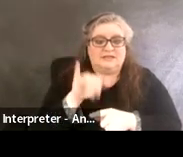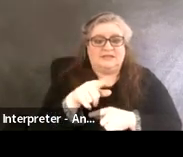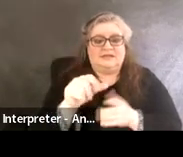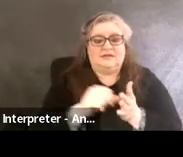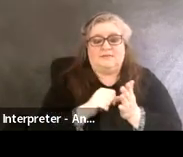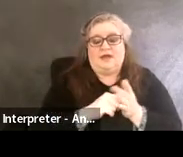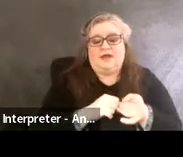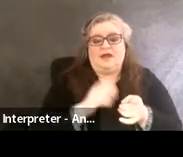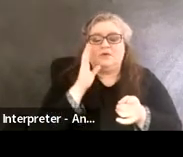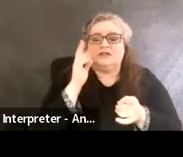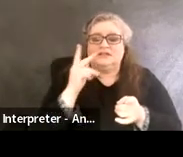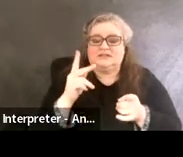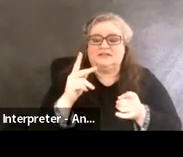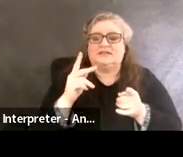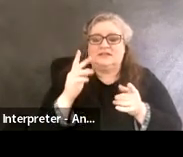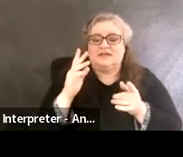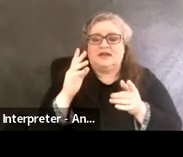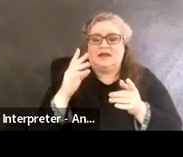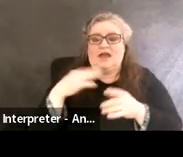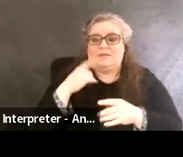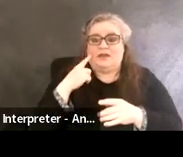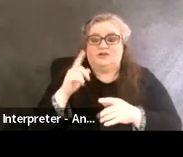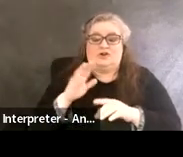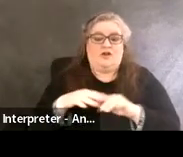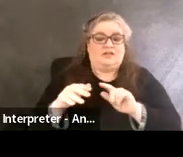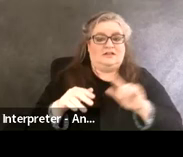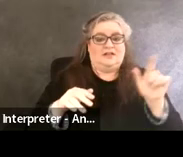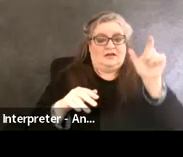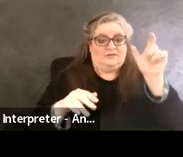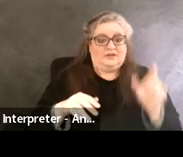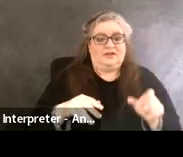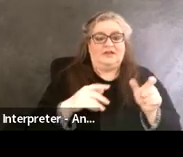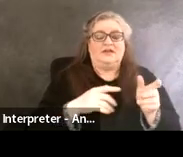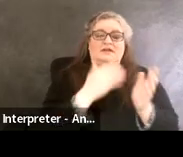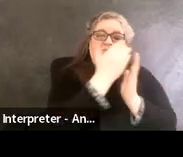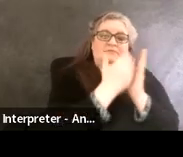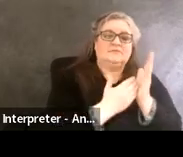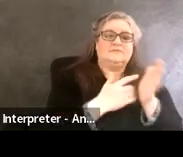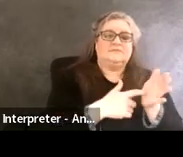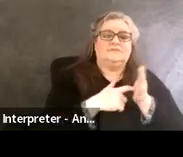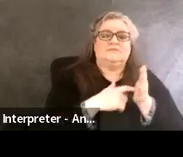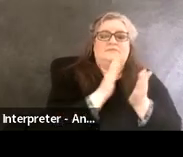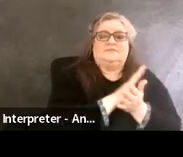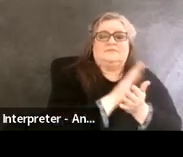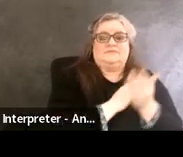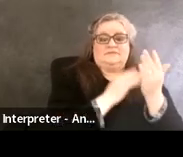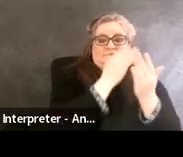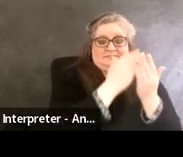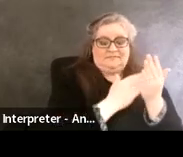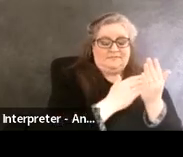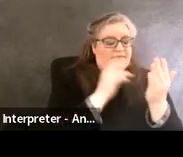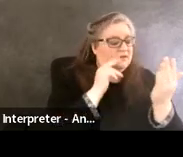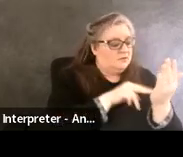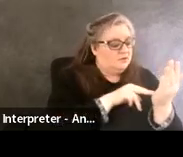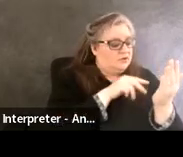is where the application is. On the left-hand side is the list of required documents. And if you look to the bottom